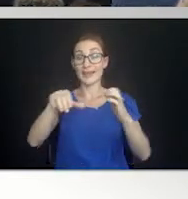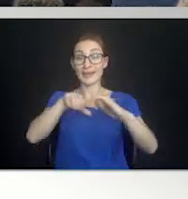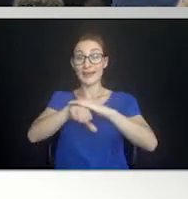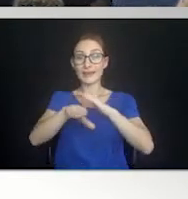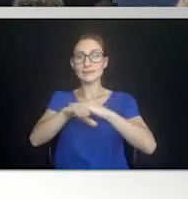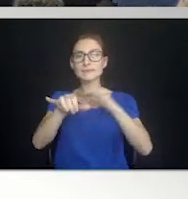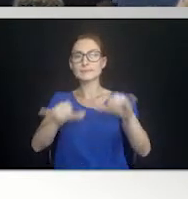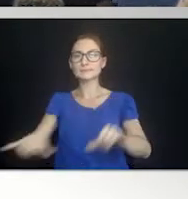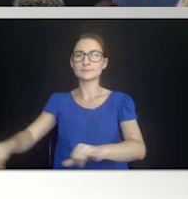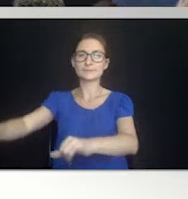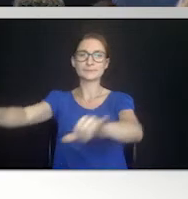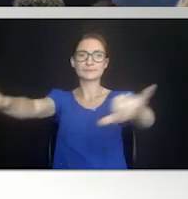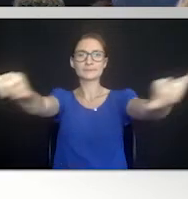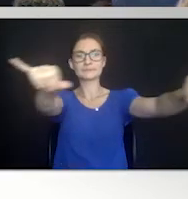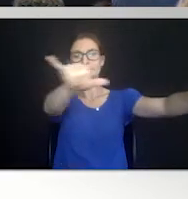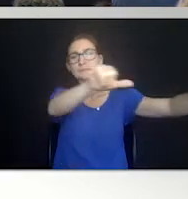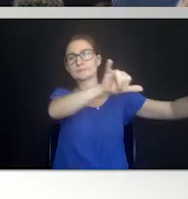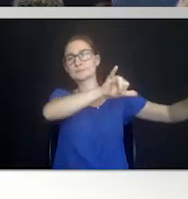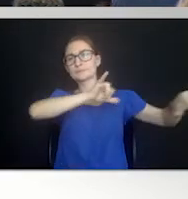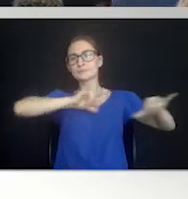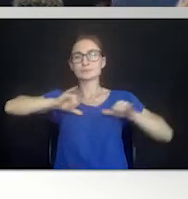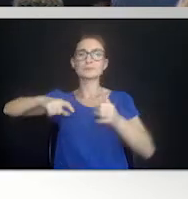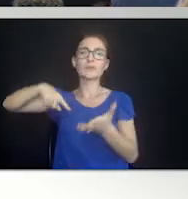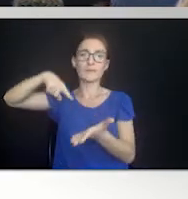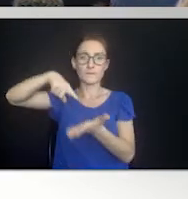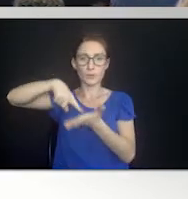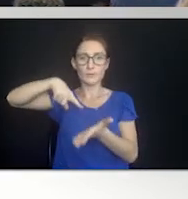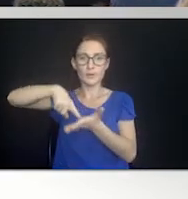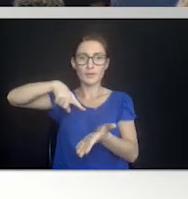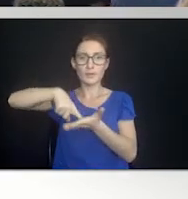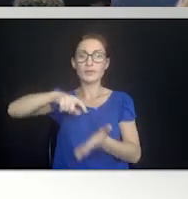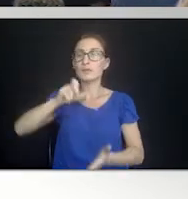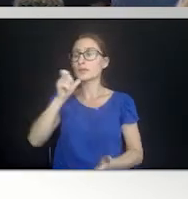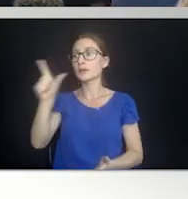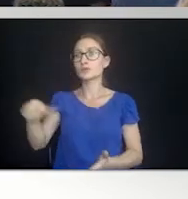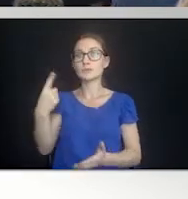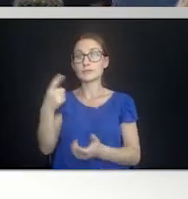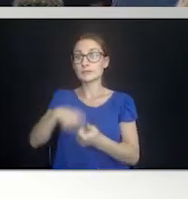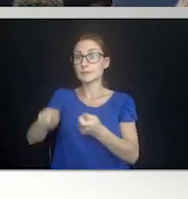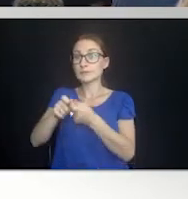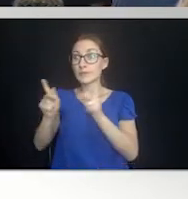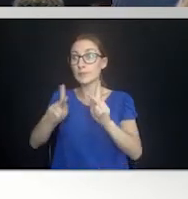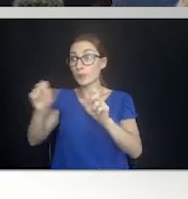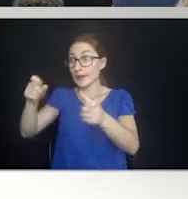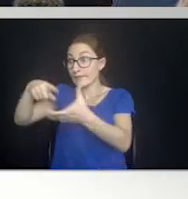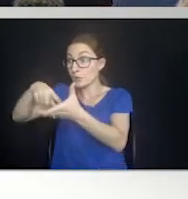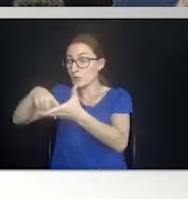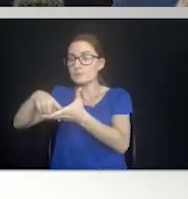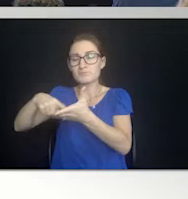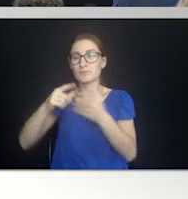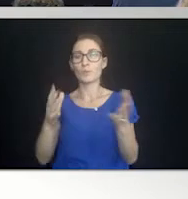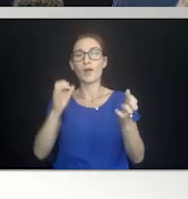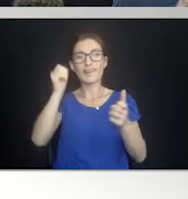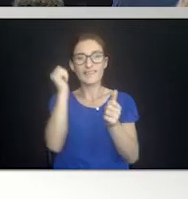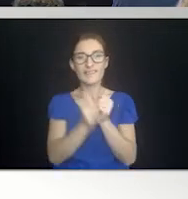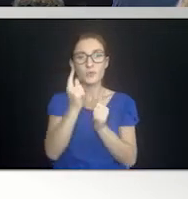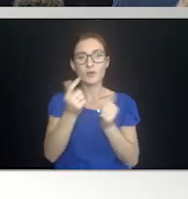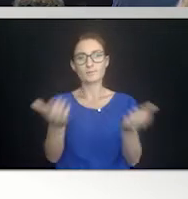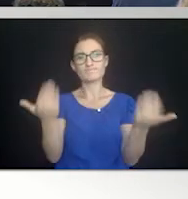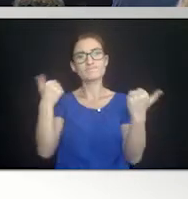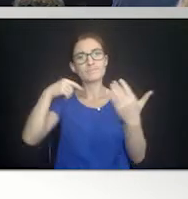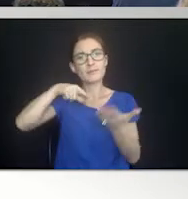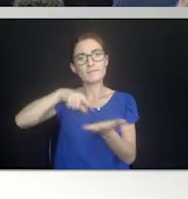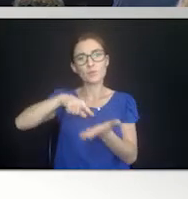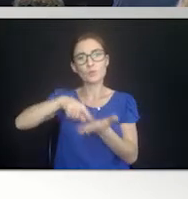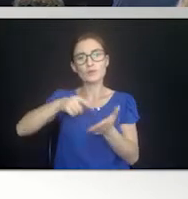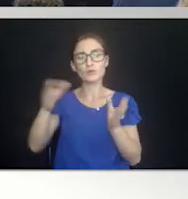and giving everyone access to services that everybody, not just a choice few who can afford it, should have.